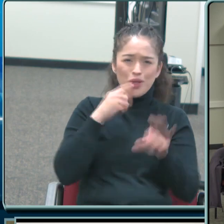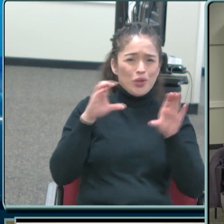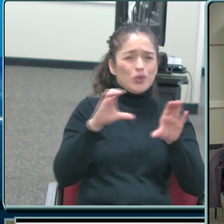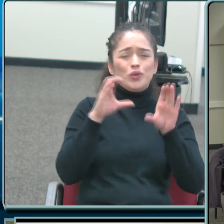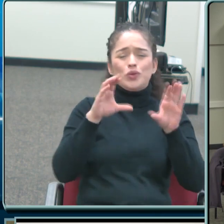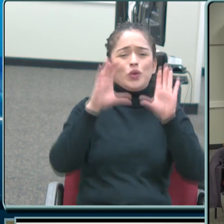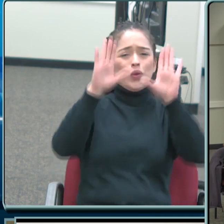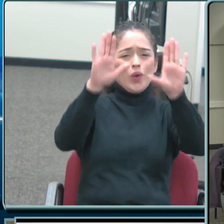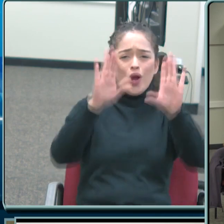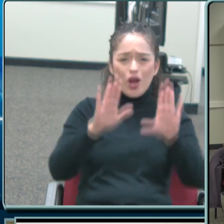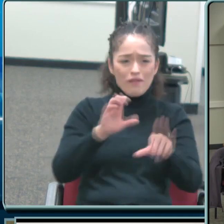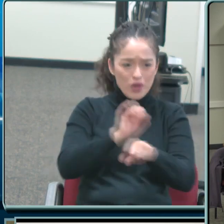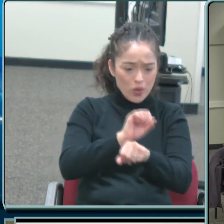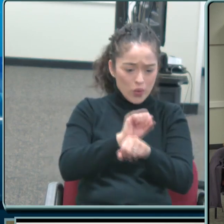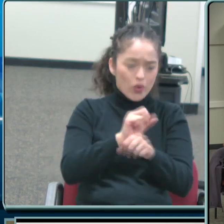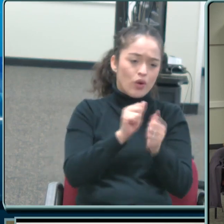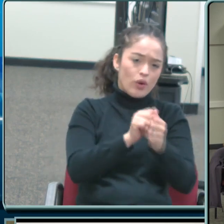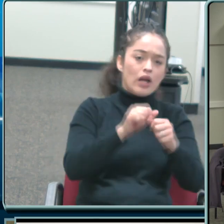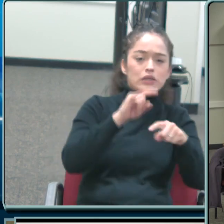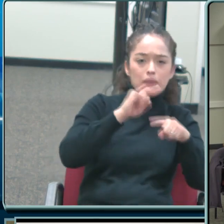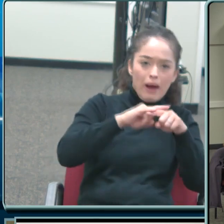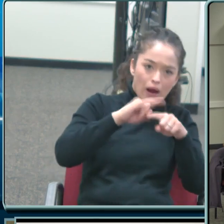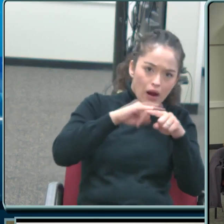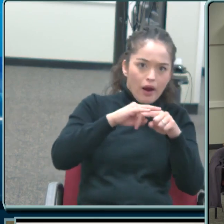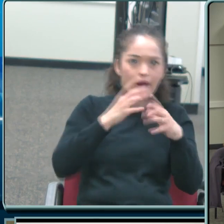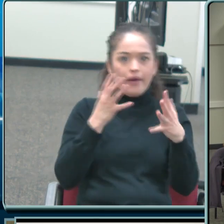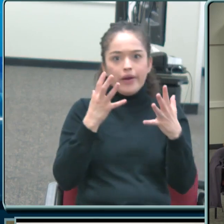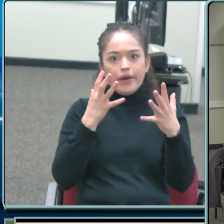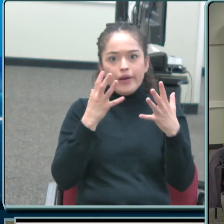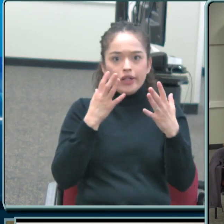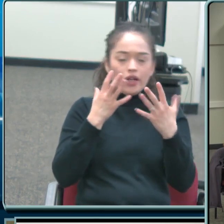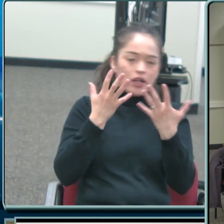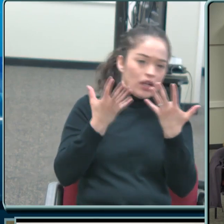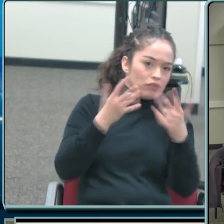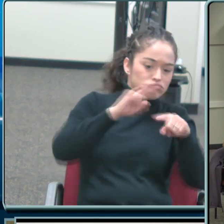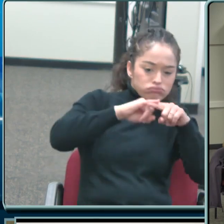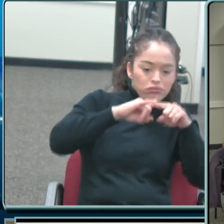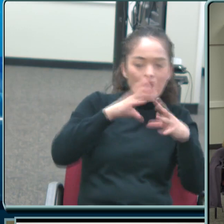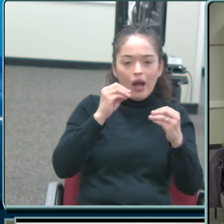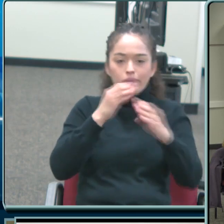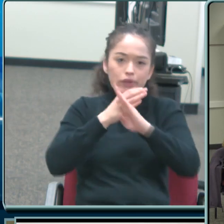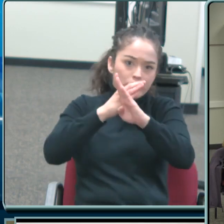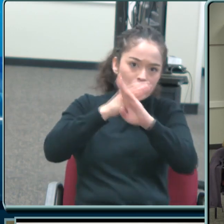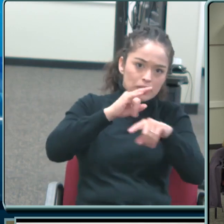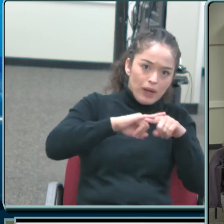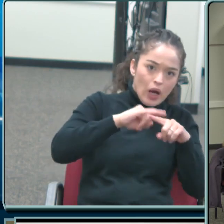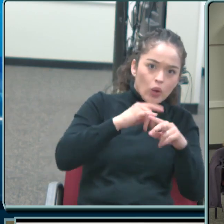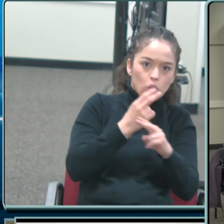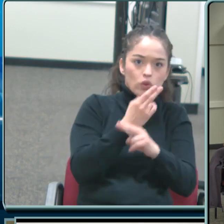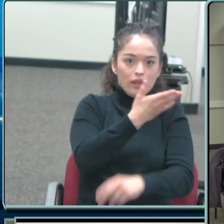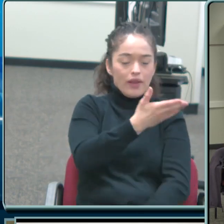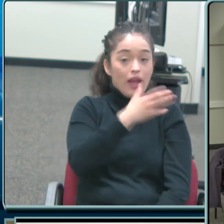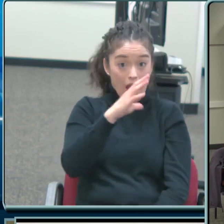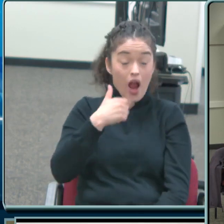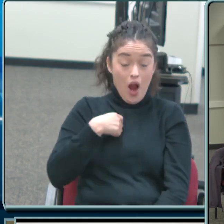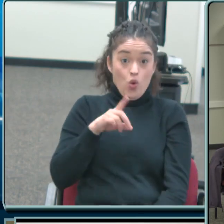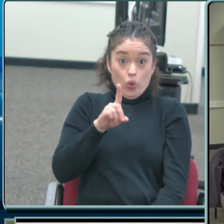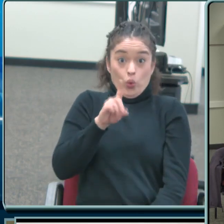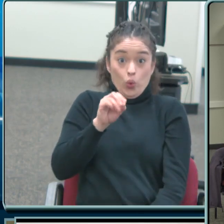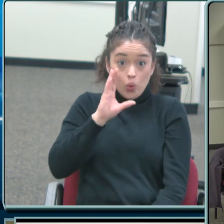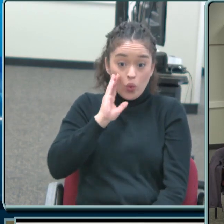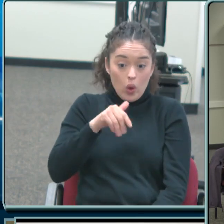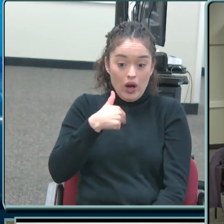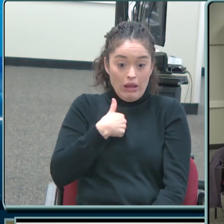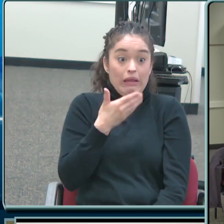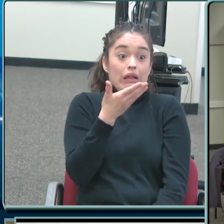in helping youth fighting tobacco use and youth down there. And I do know, I was there at the